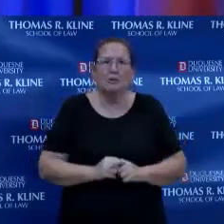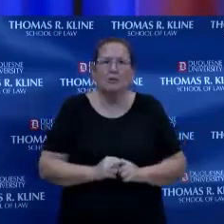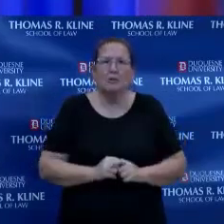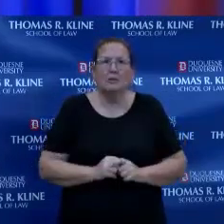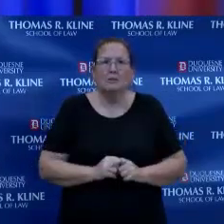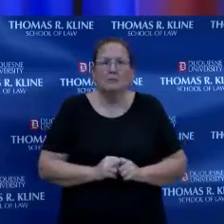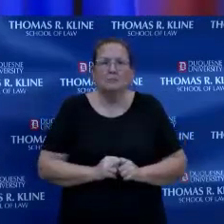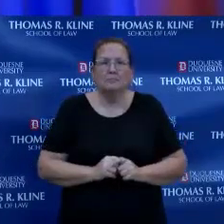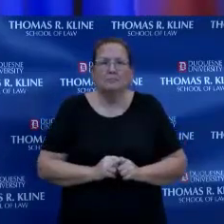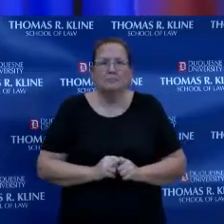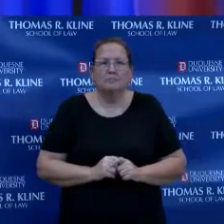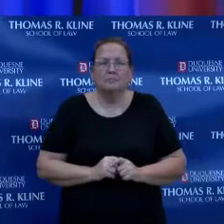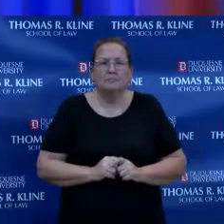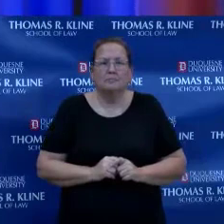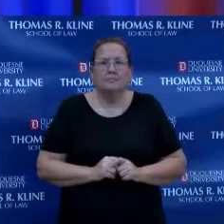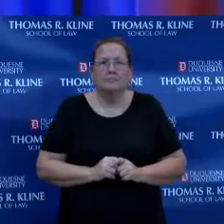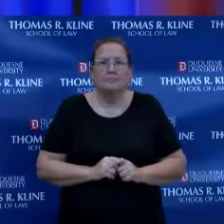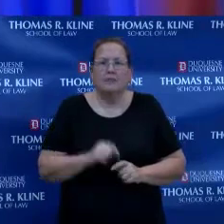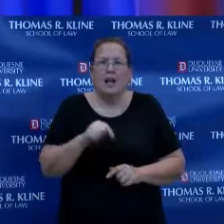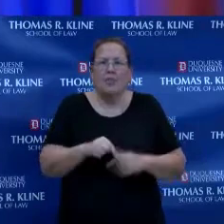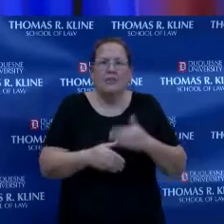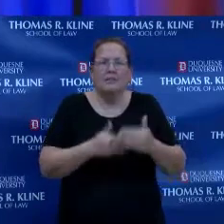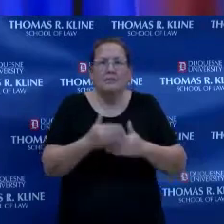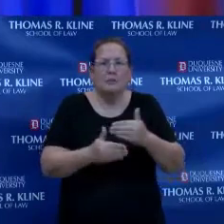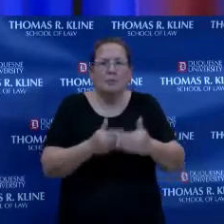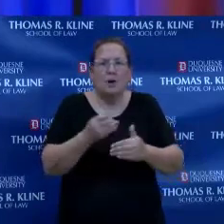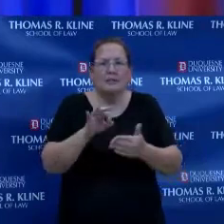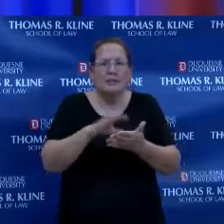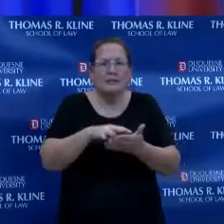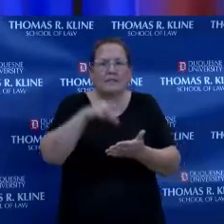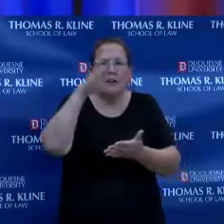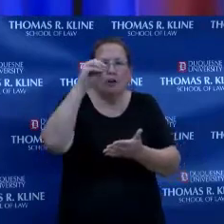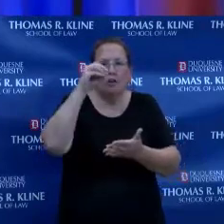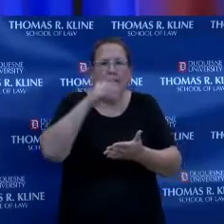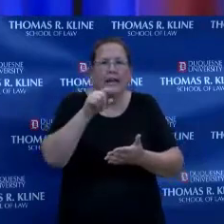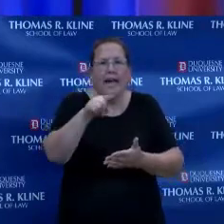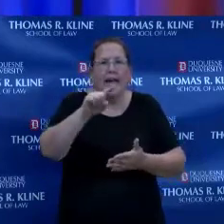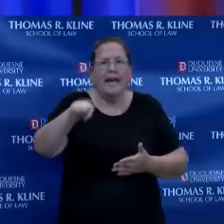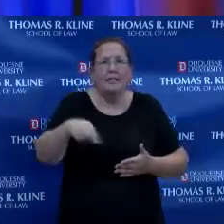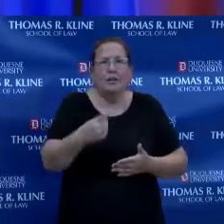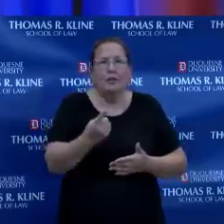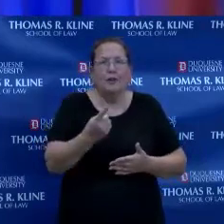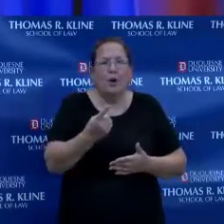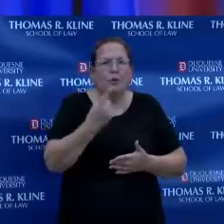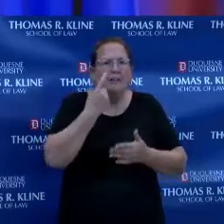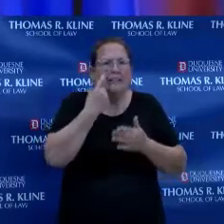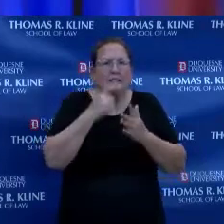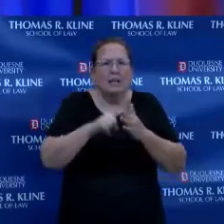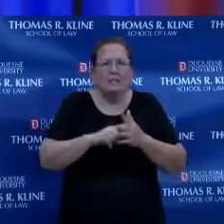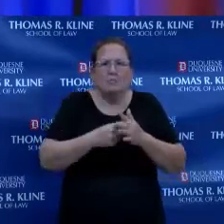This is a process of learning, and you've only just begun.